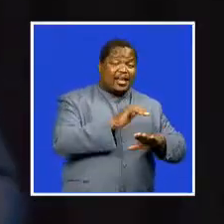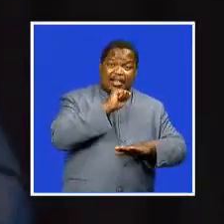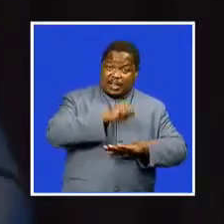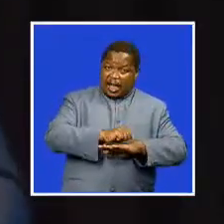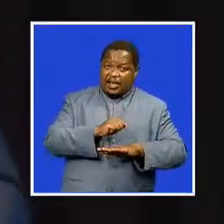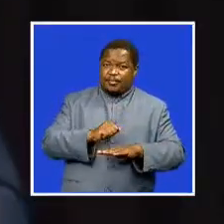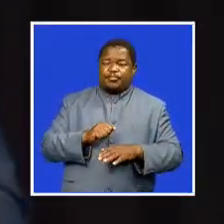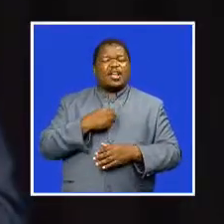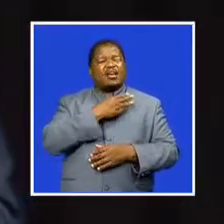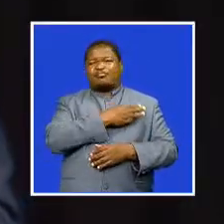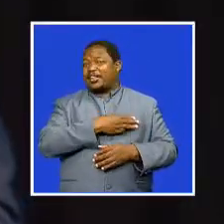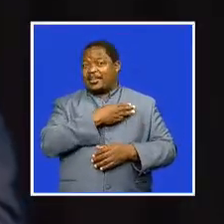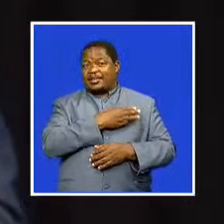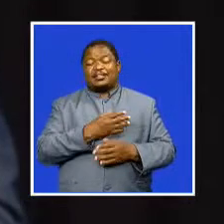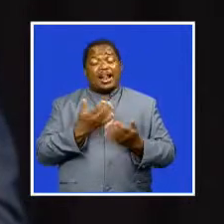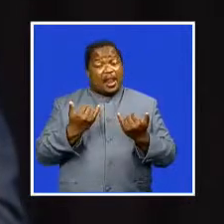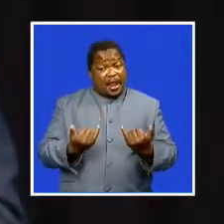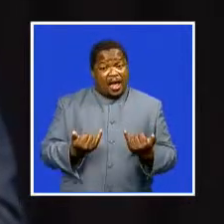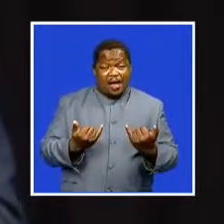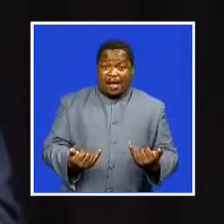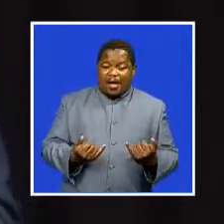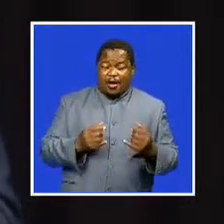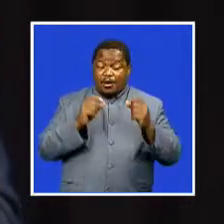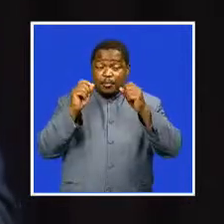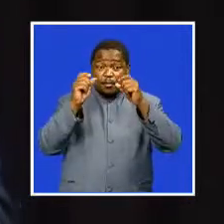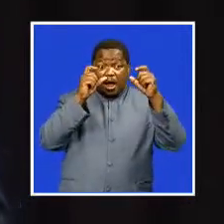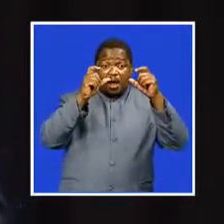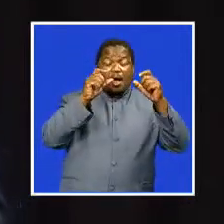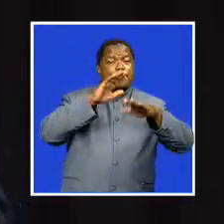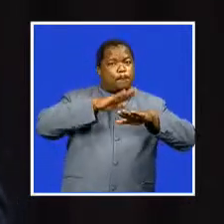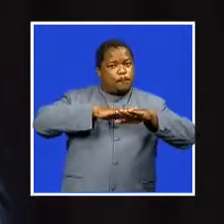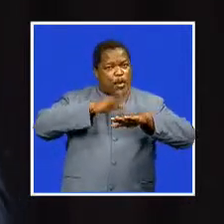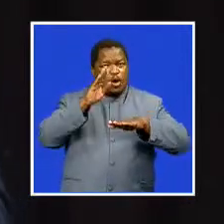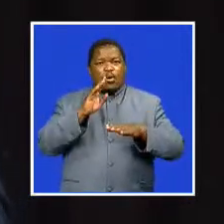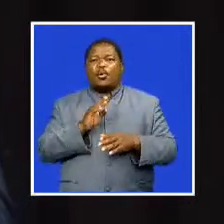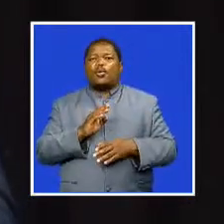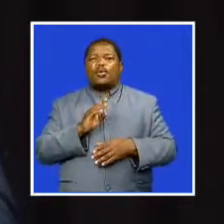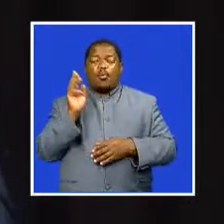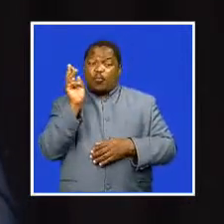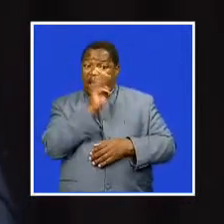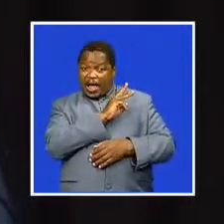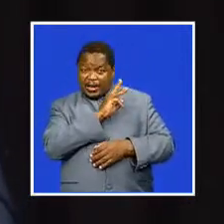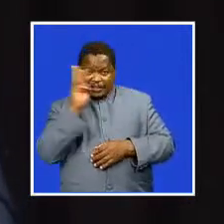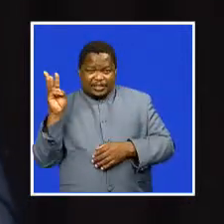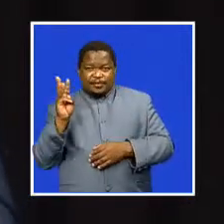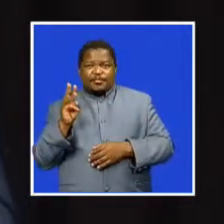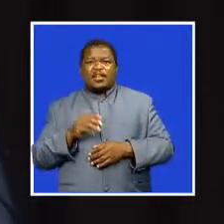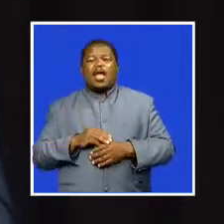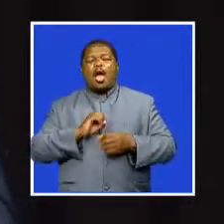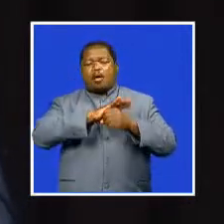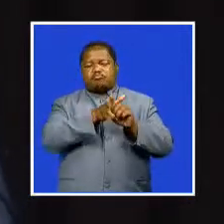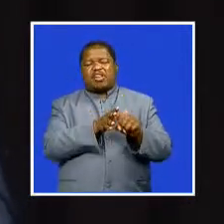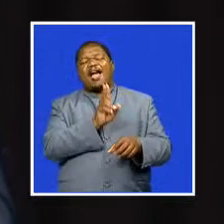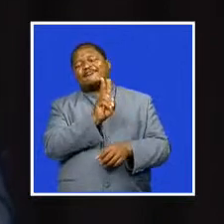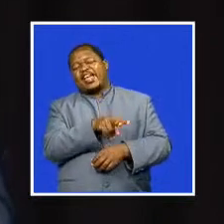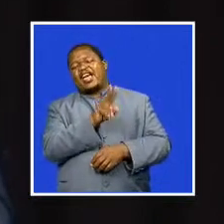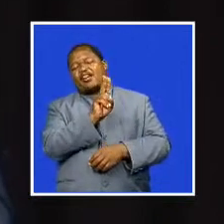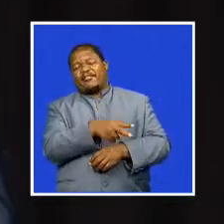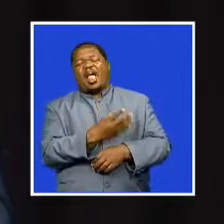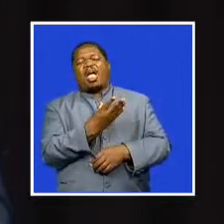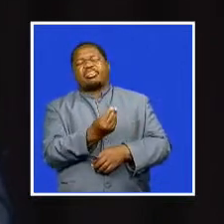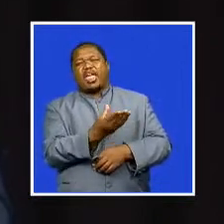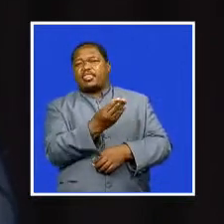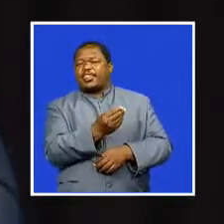sitsebesele bekunene lomkhuhlane ungazi ukuthi sowengcile asifunde kunaba labasembili kwethu bekunene